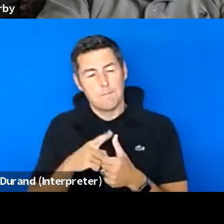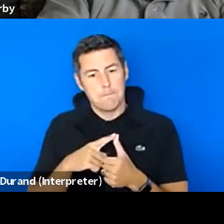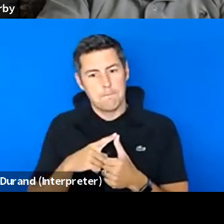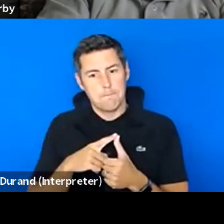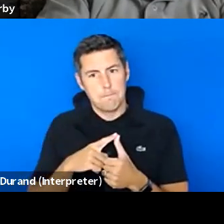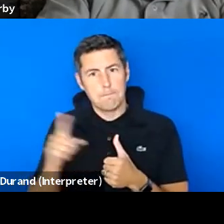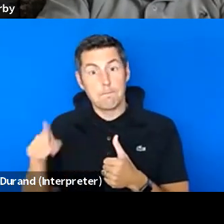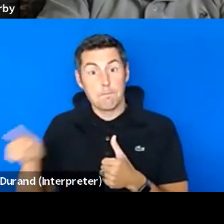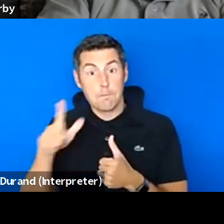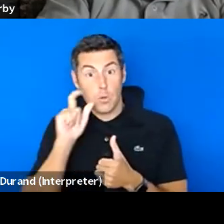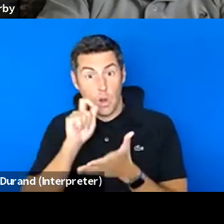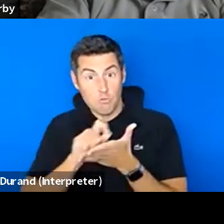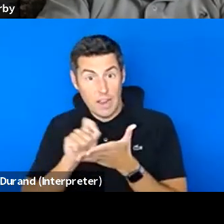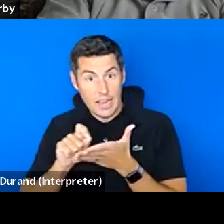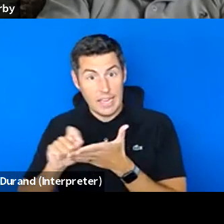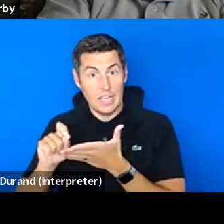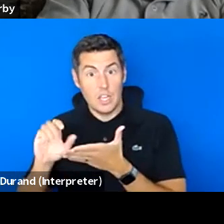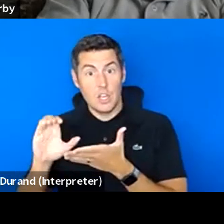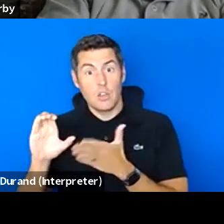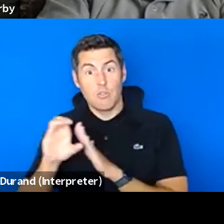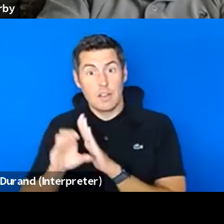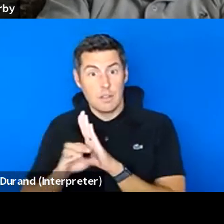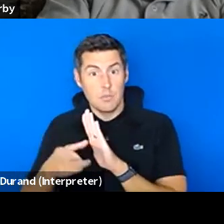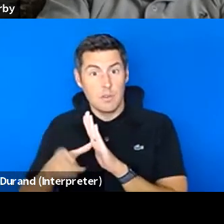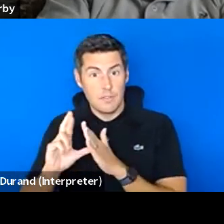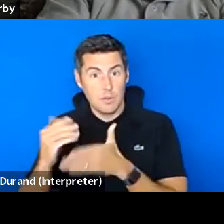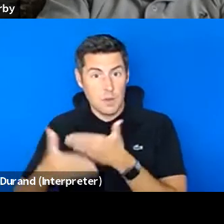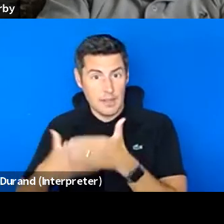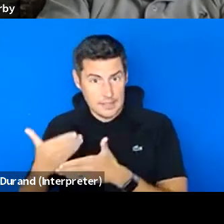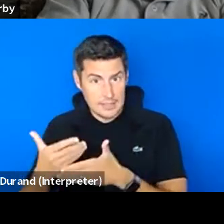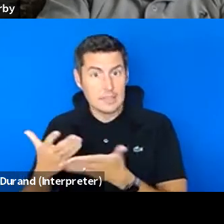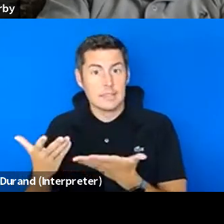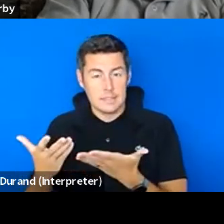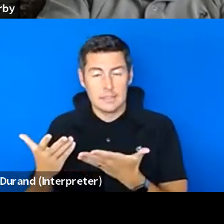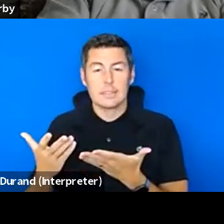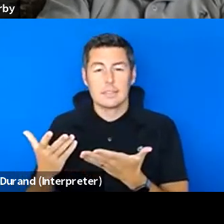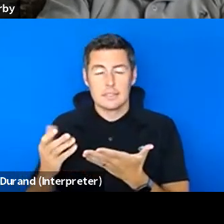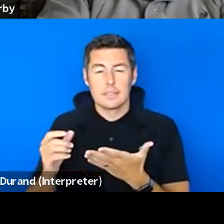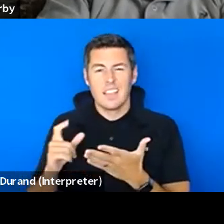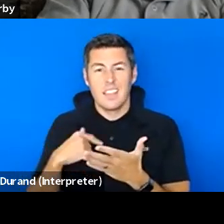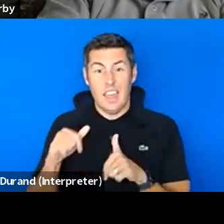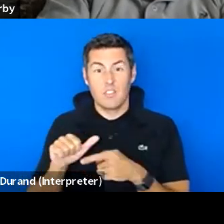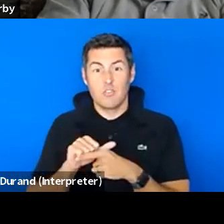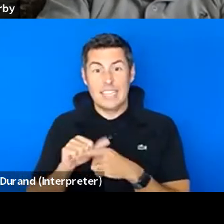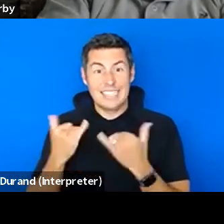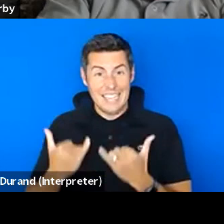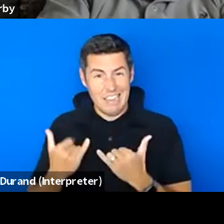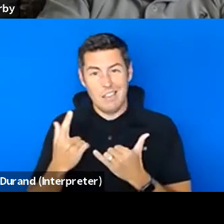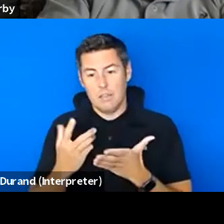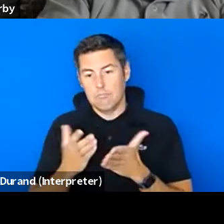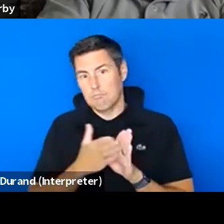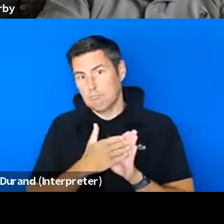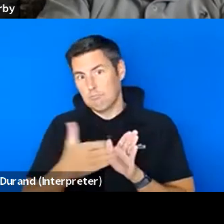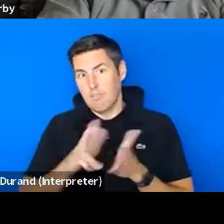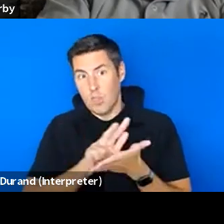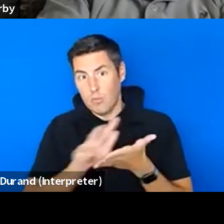those who are writing their curriculum review process, right? They're doing that training today and over the next 3 weeks as well. And so for you who